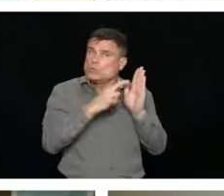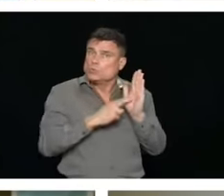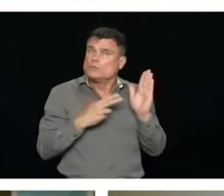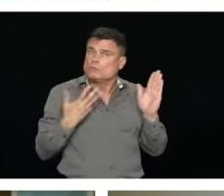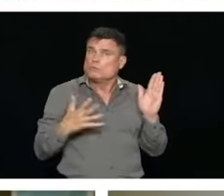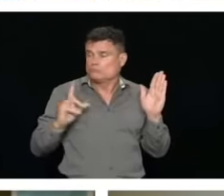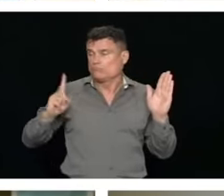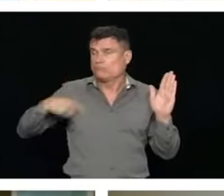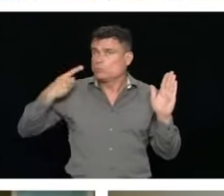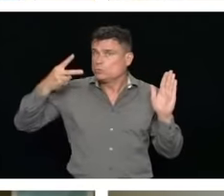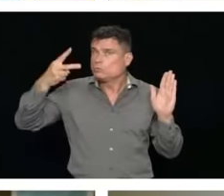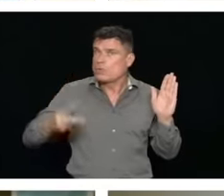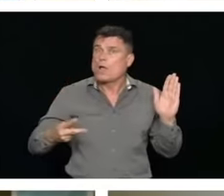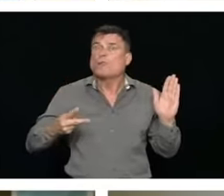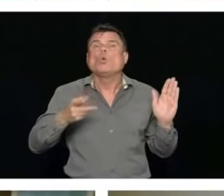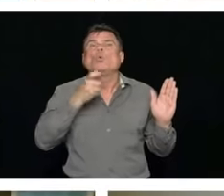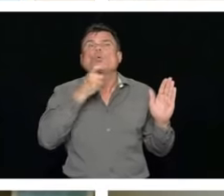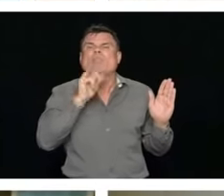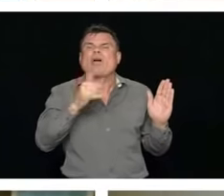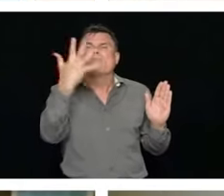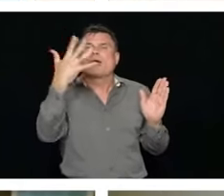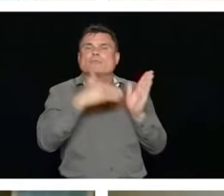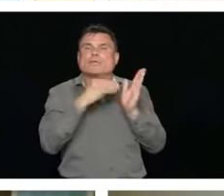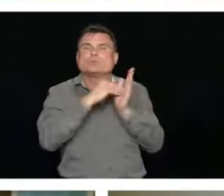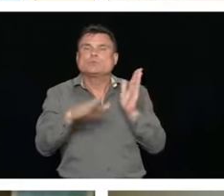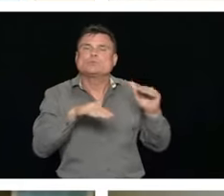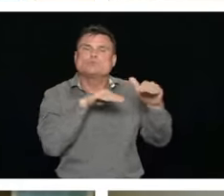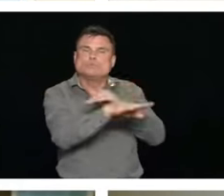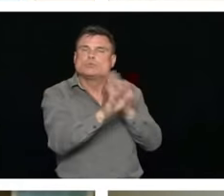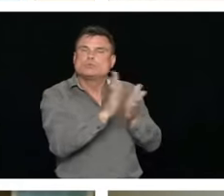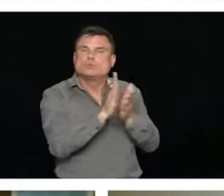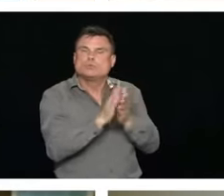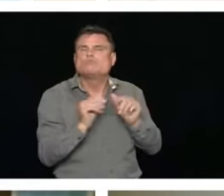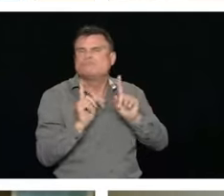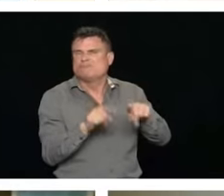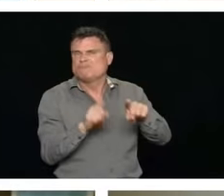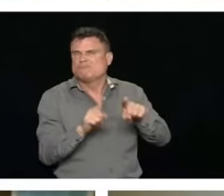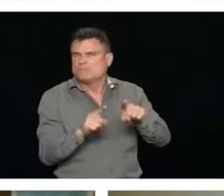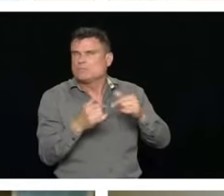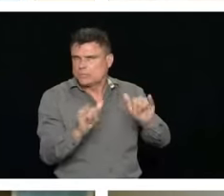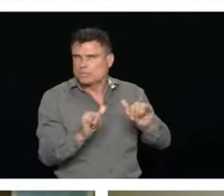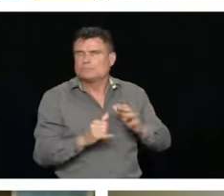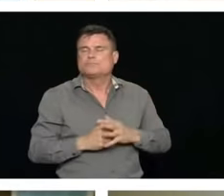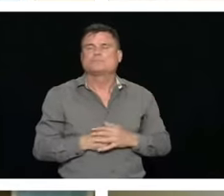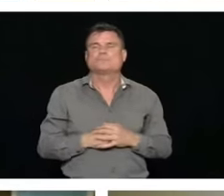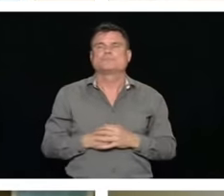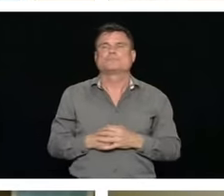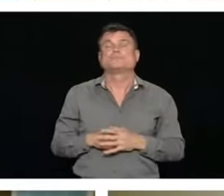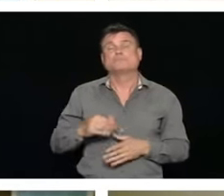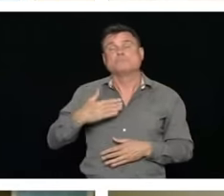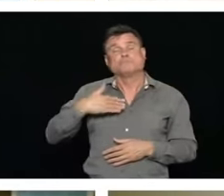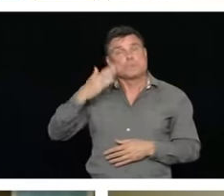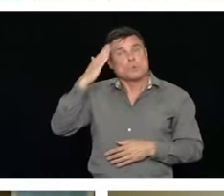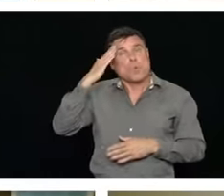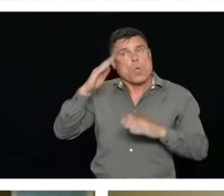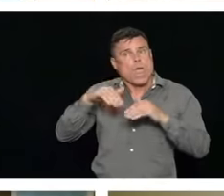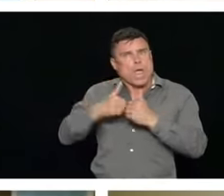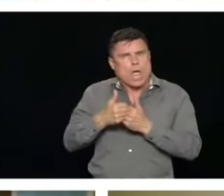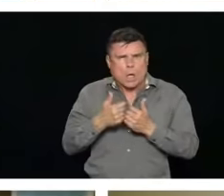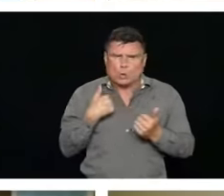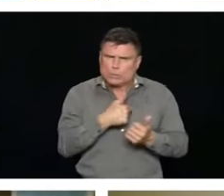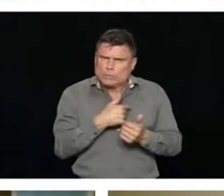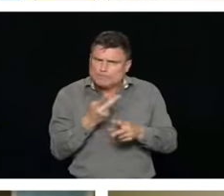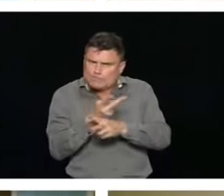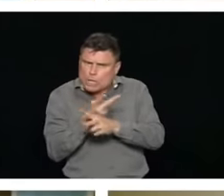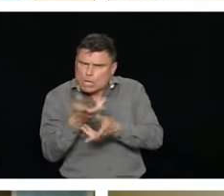restart. Thanks, Minister, for that. Here's a question from Tara and Langley, and quite frankly, my son asked the same question. Can students use